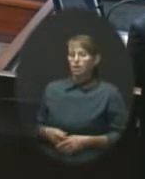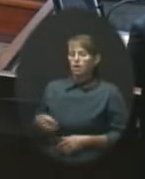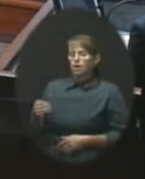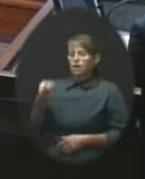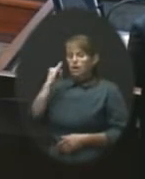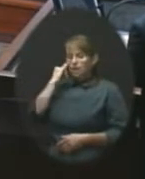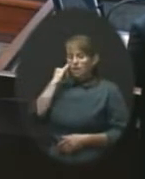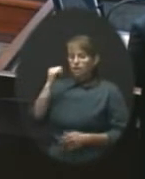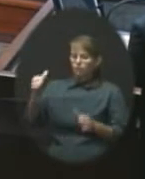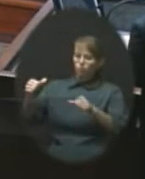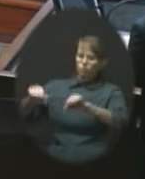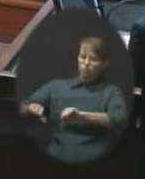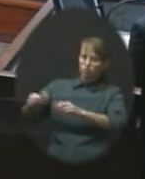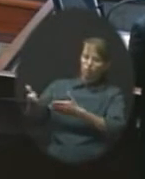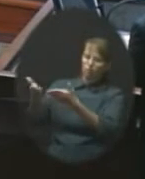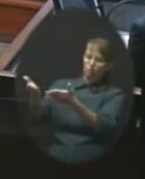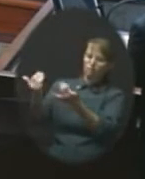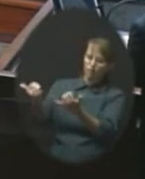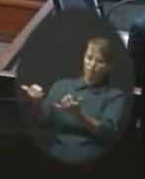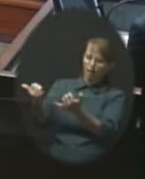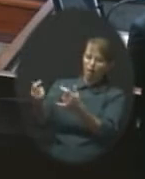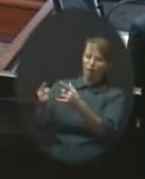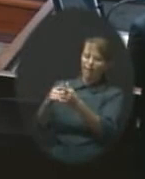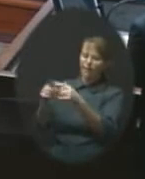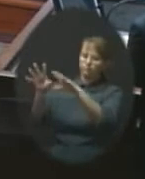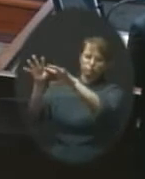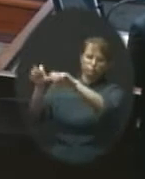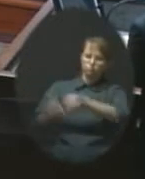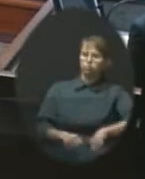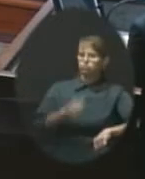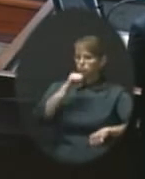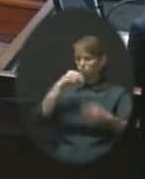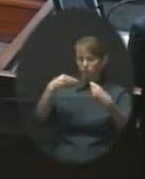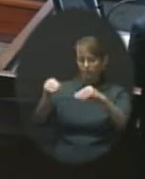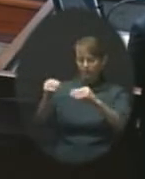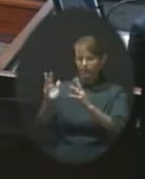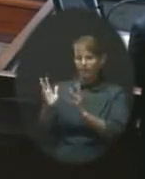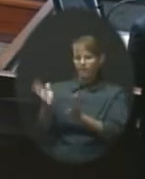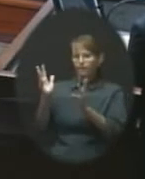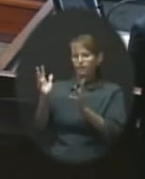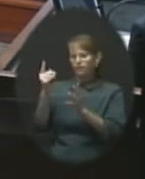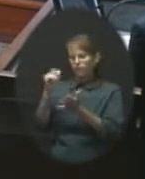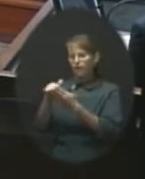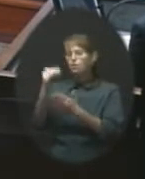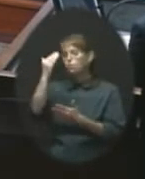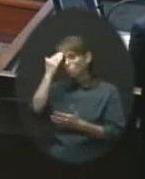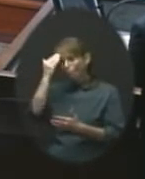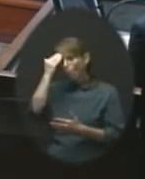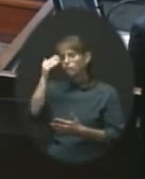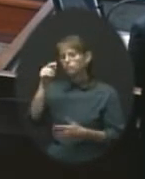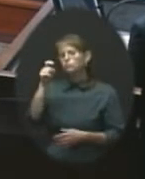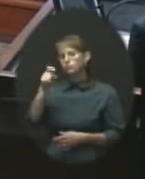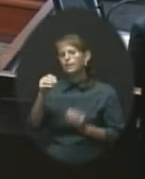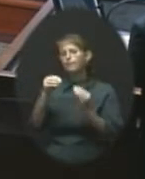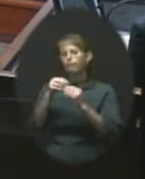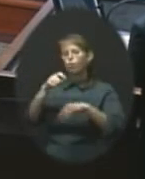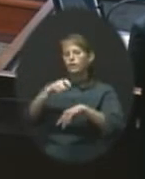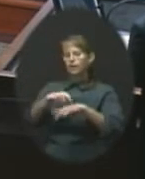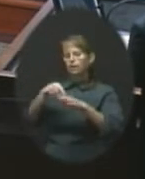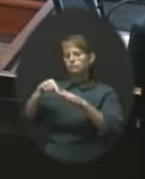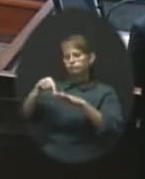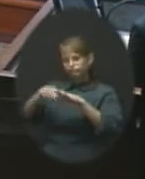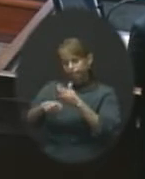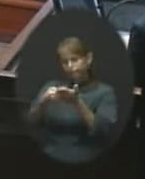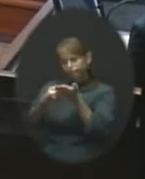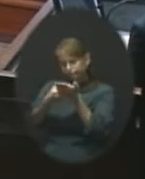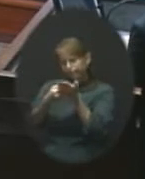rejected the offer and just take it off the market and leave it at this point, knowing that we need to spend some more time to understand what that